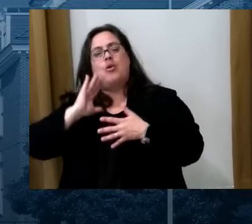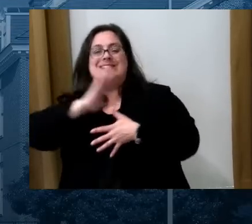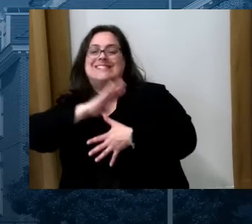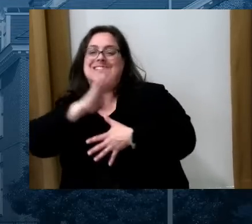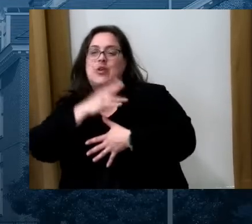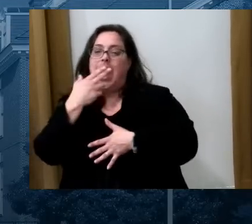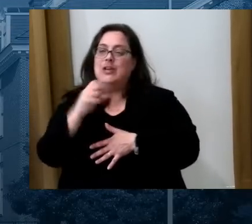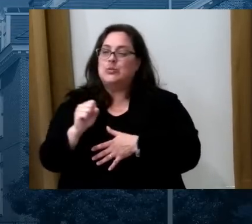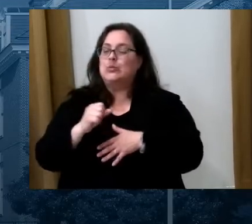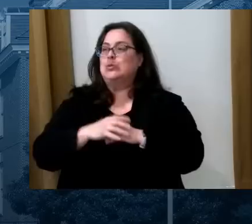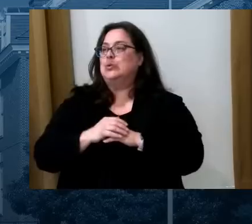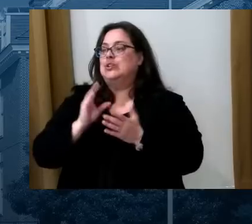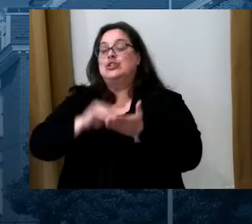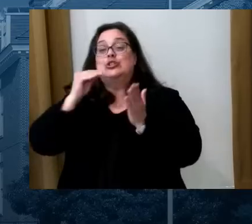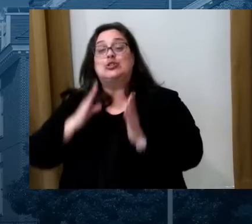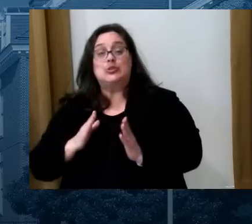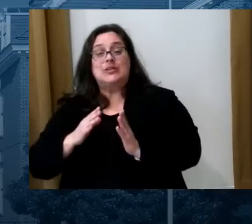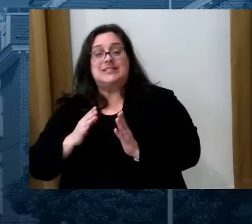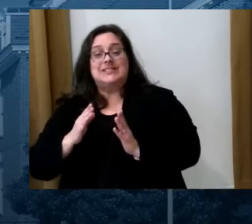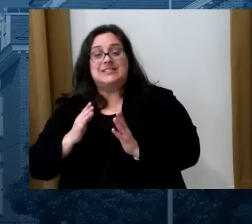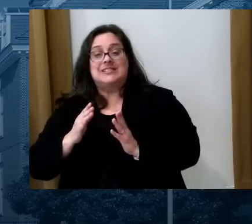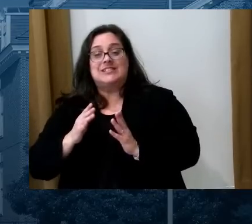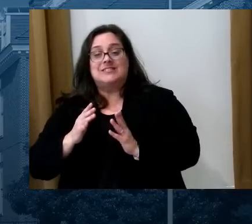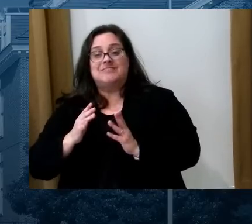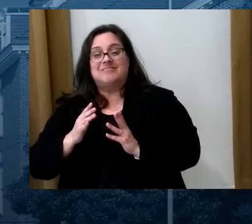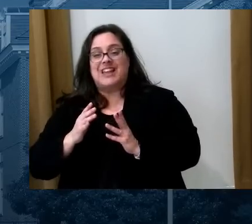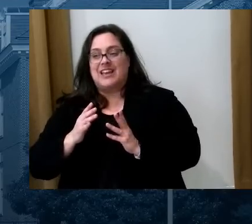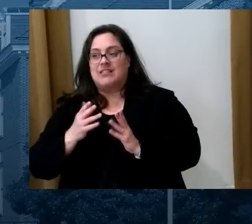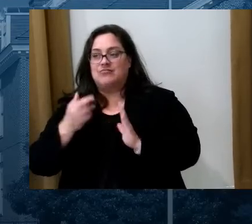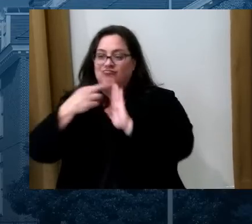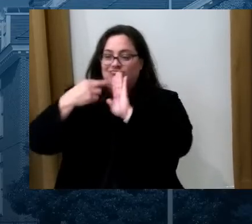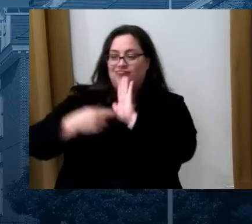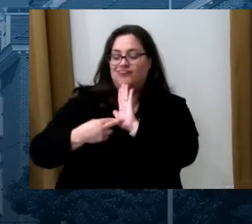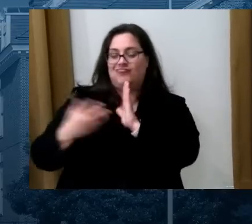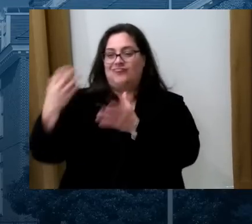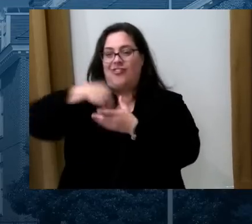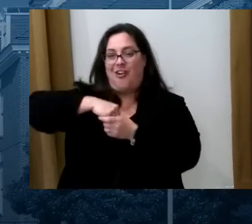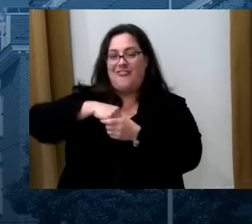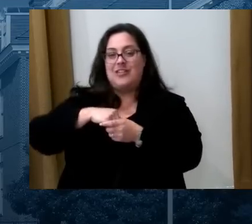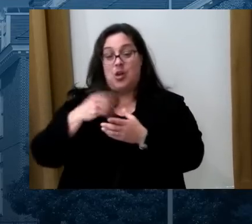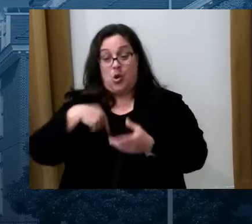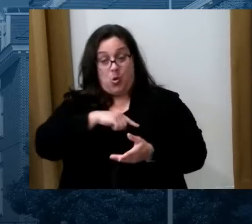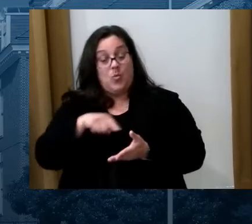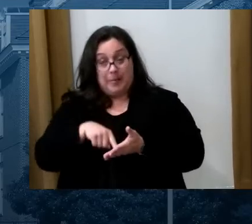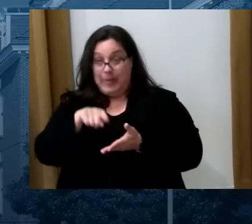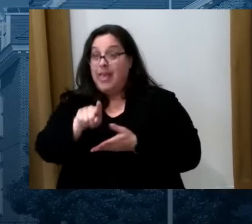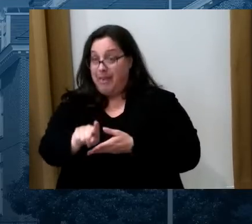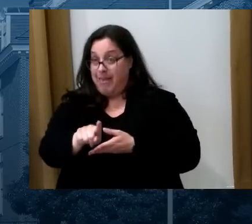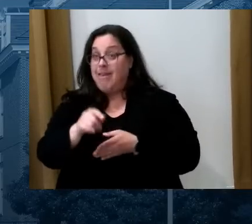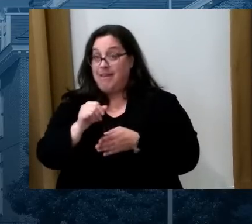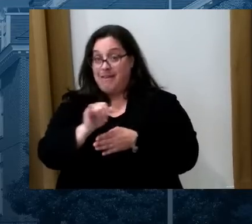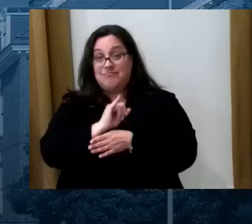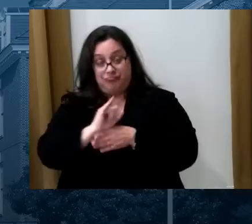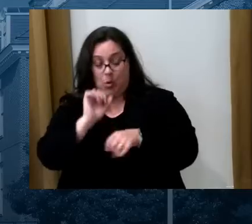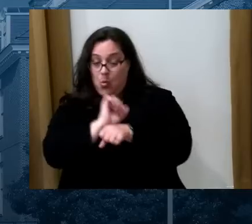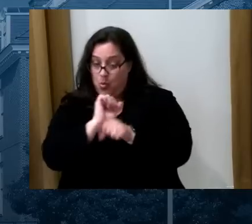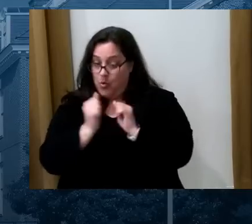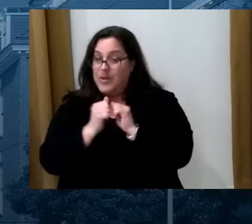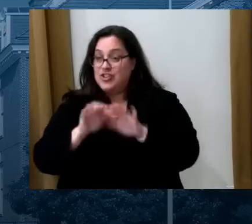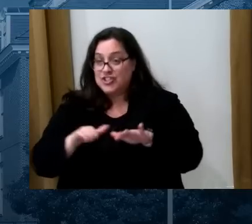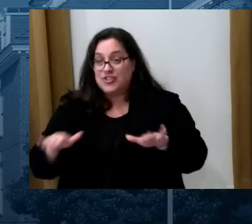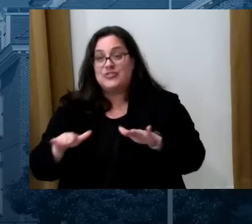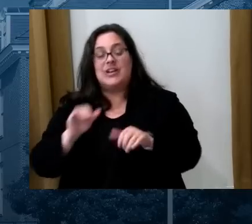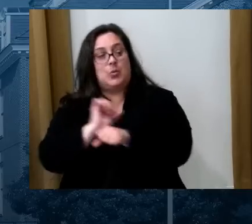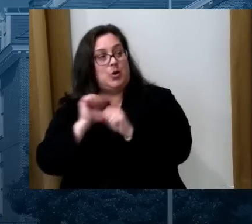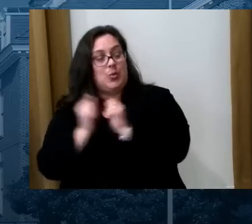school students to sign up to be part of this. We pay them a stipend. They work with the children, work